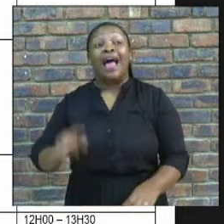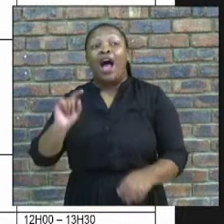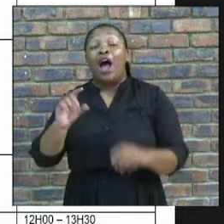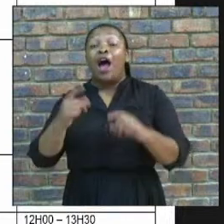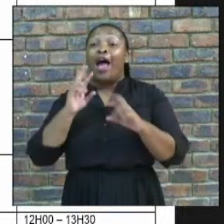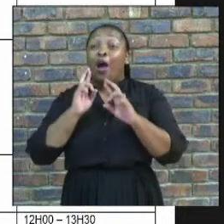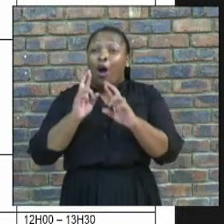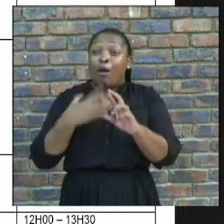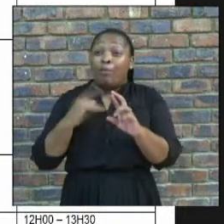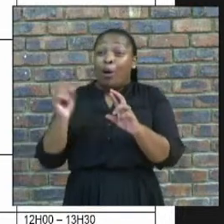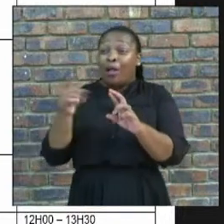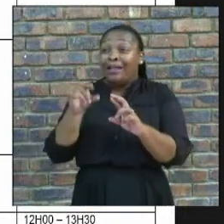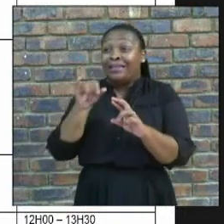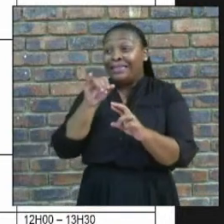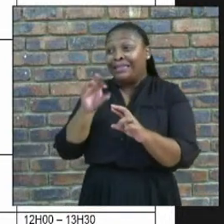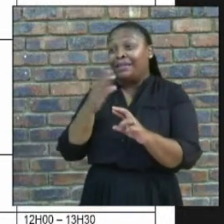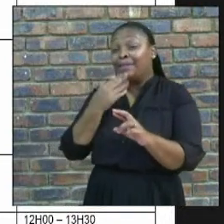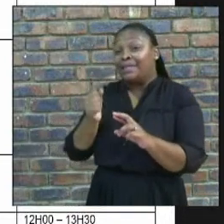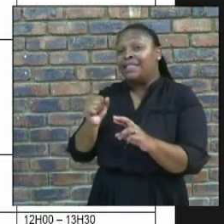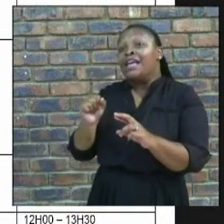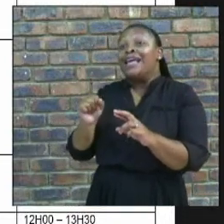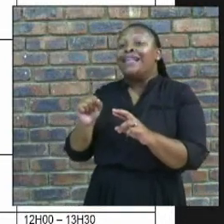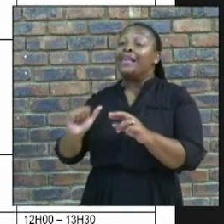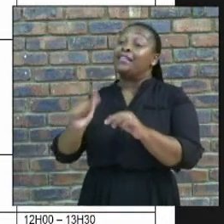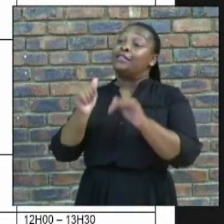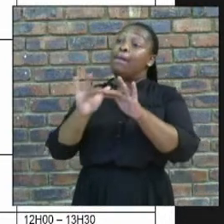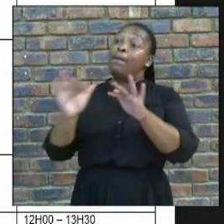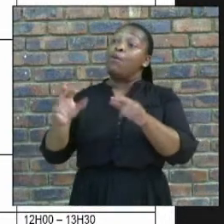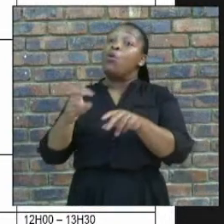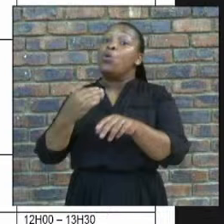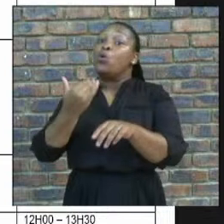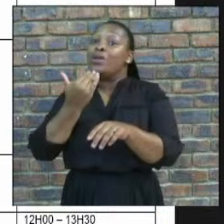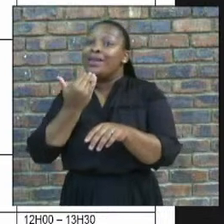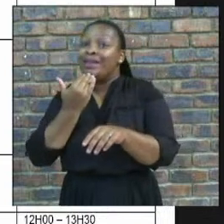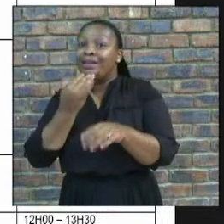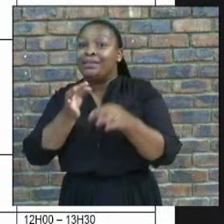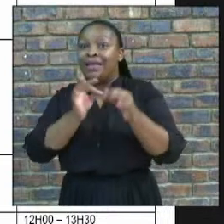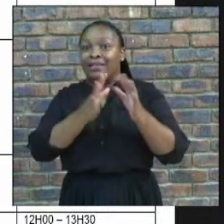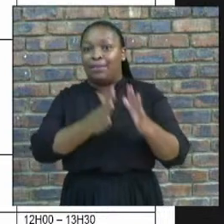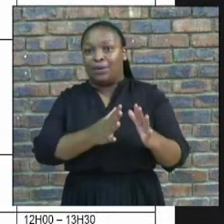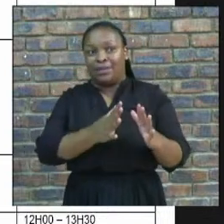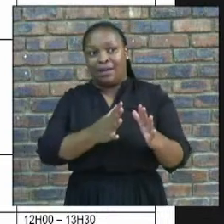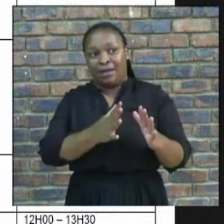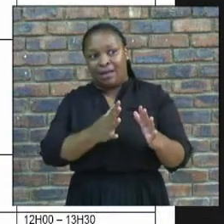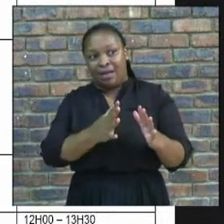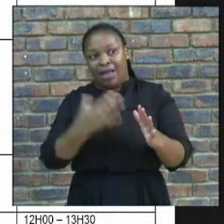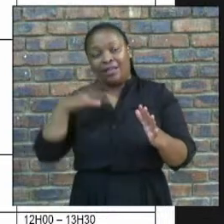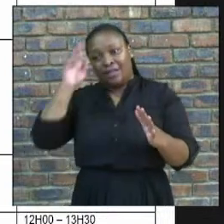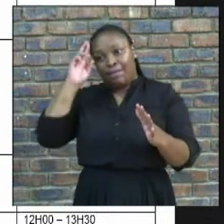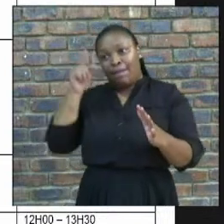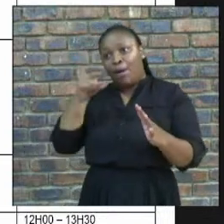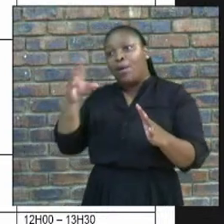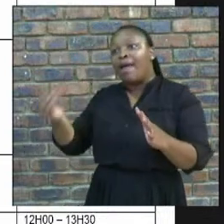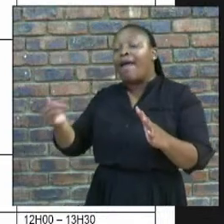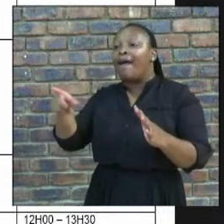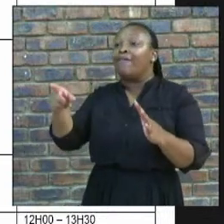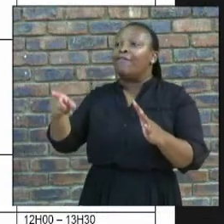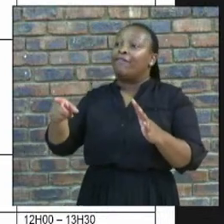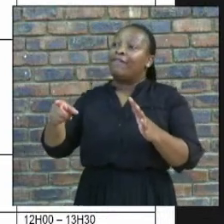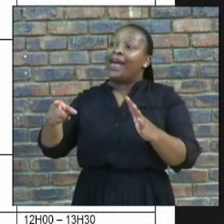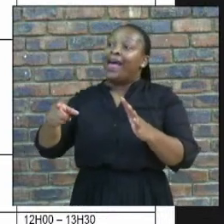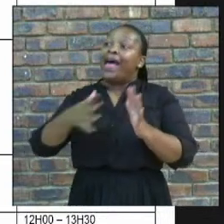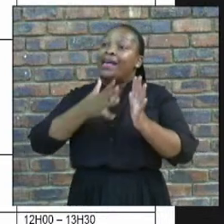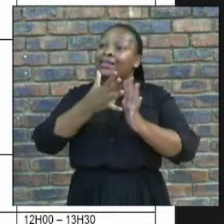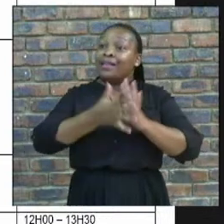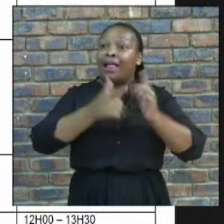do we have people that need services of an interpreter? Moreover, because we have sign language practitioners. Do